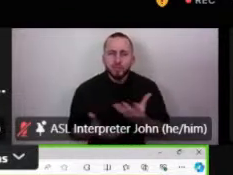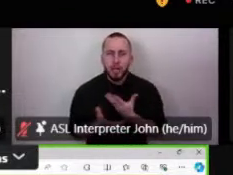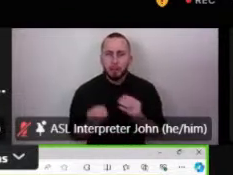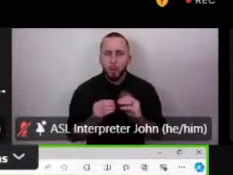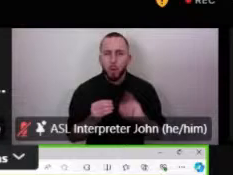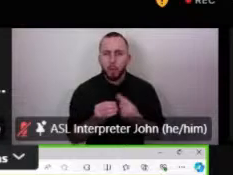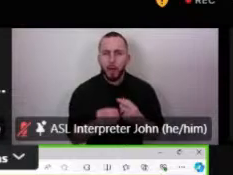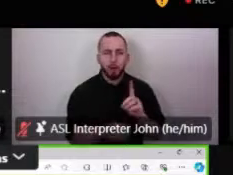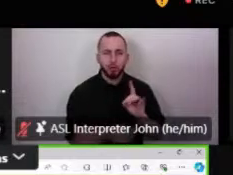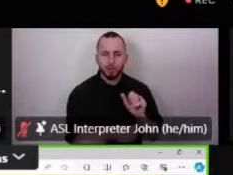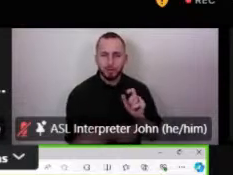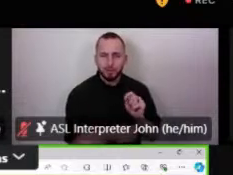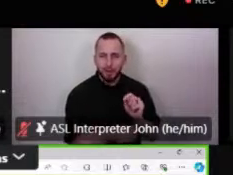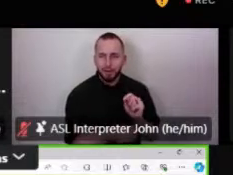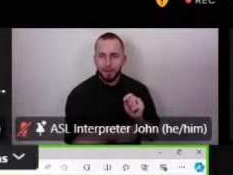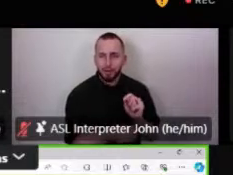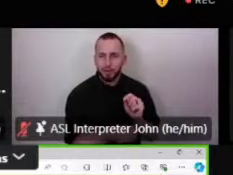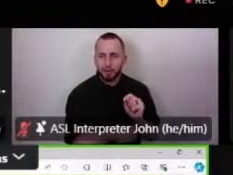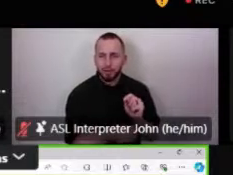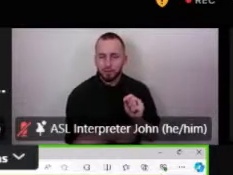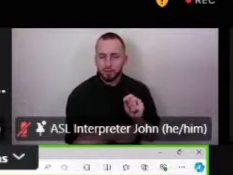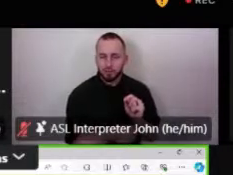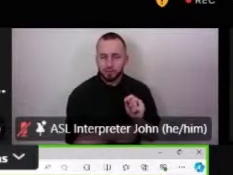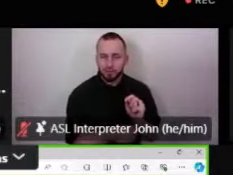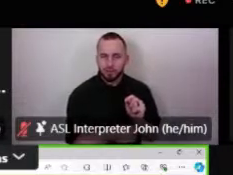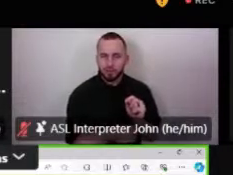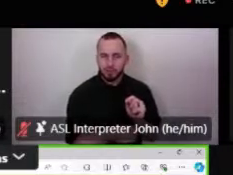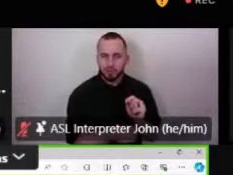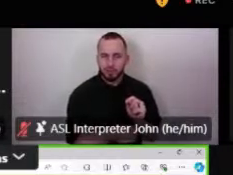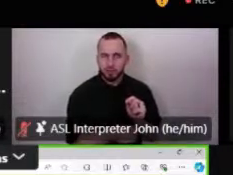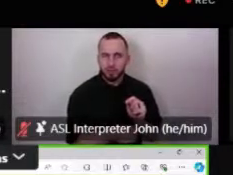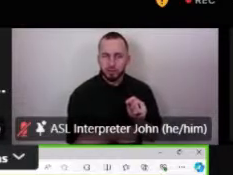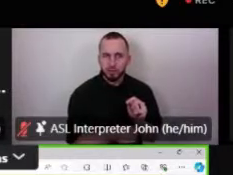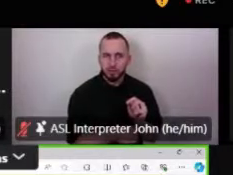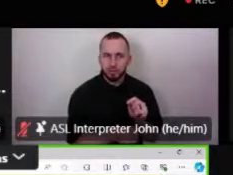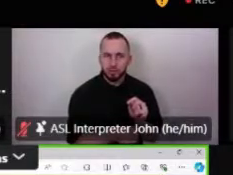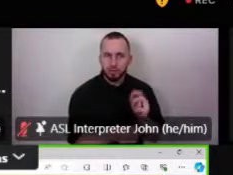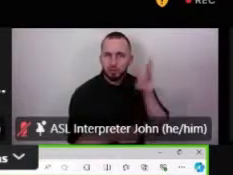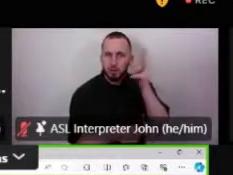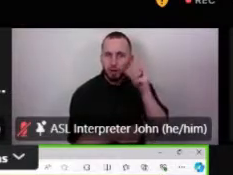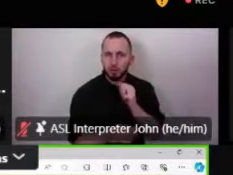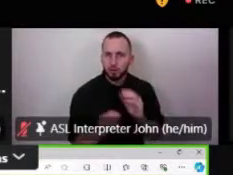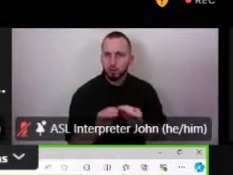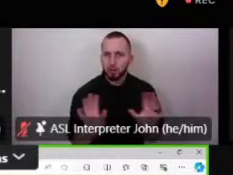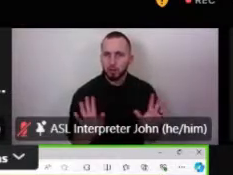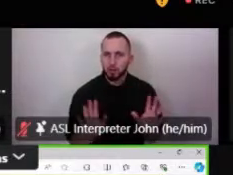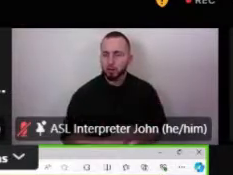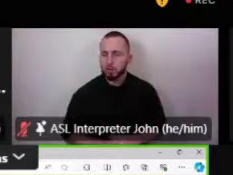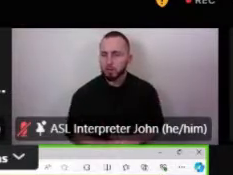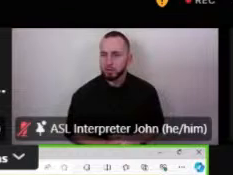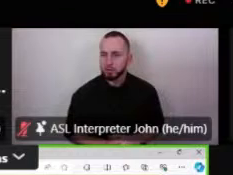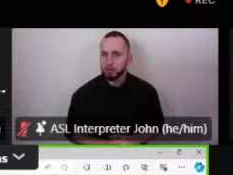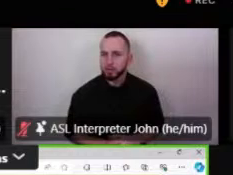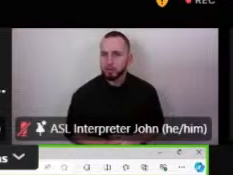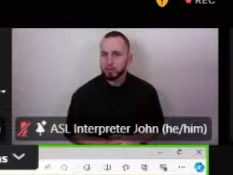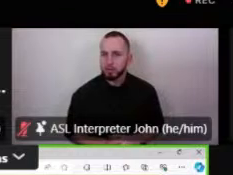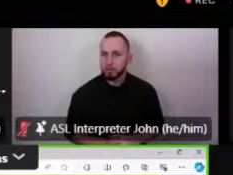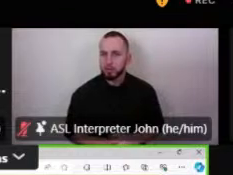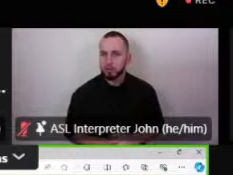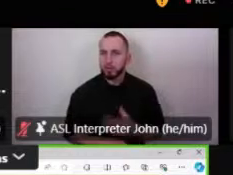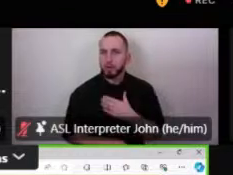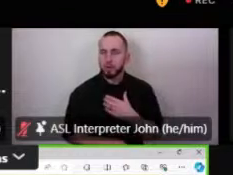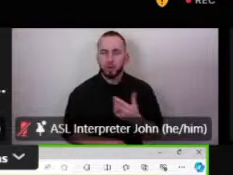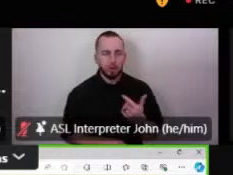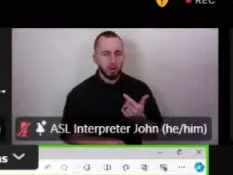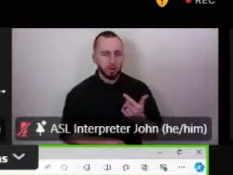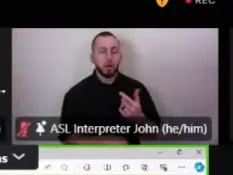Hungry Feast apart? How are they working with your organization or your projects